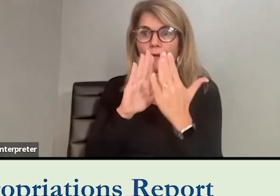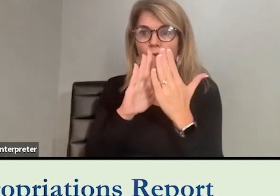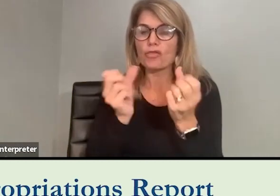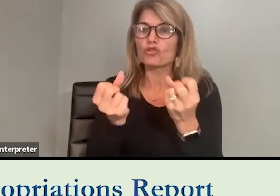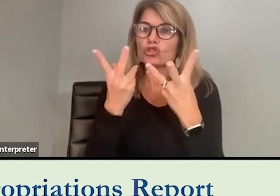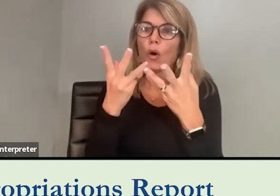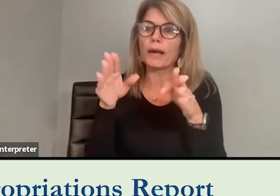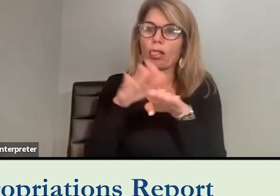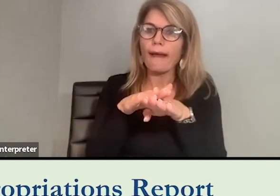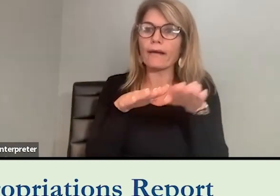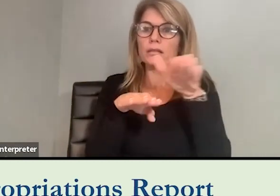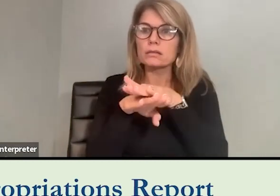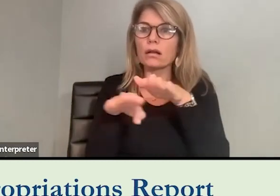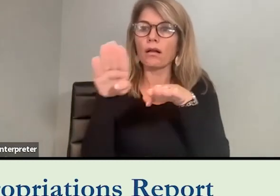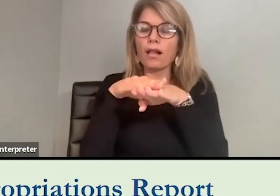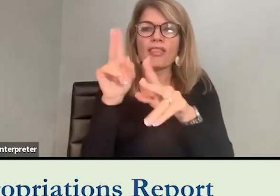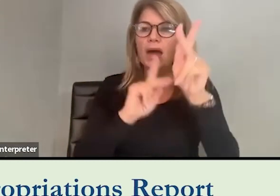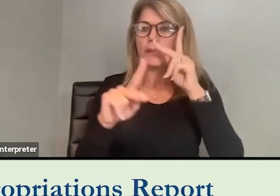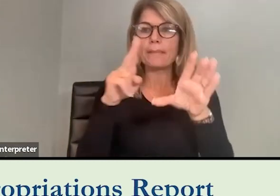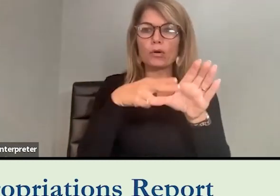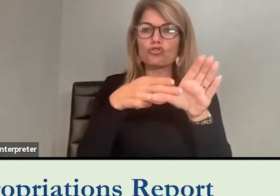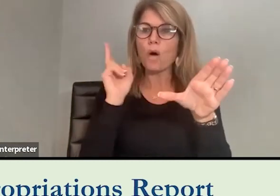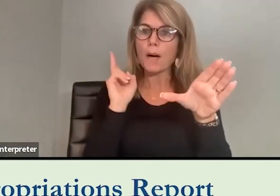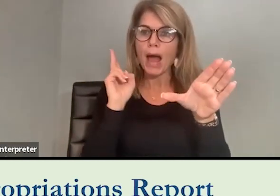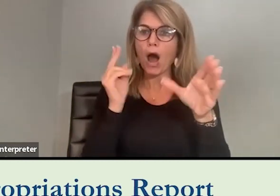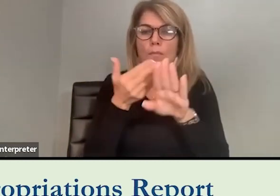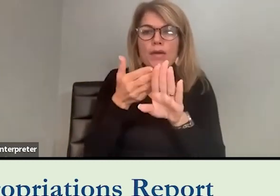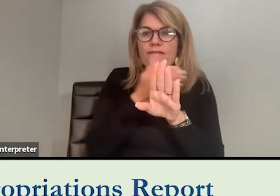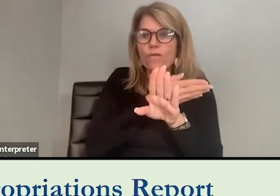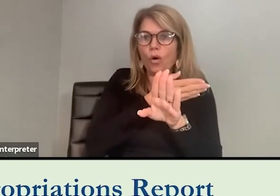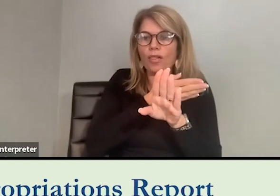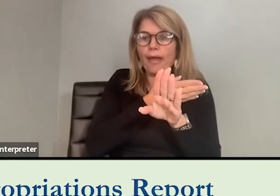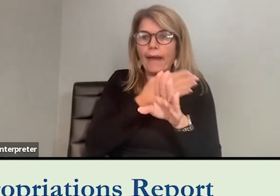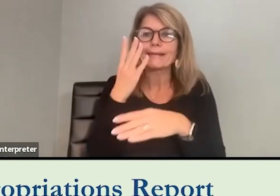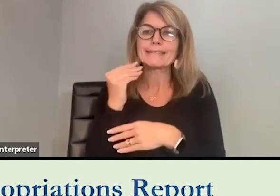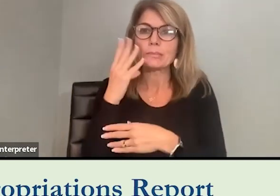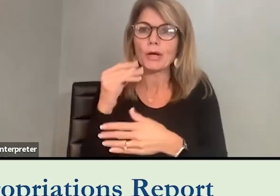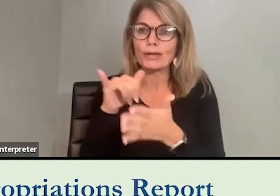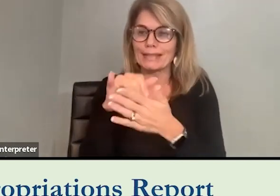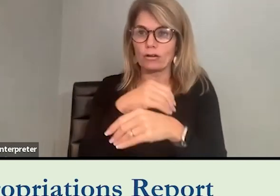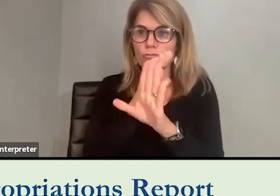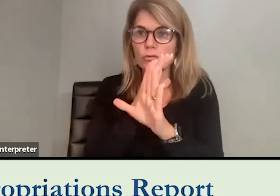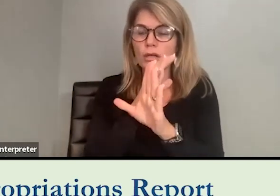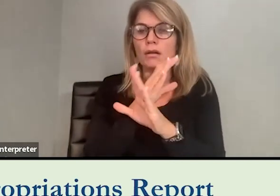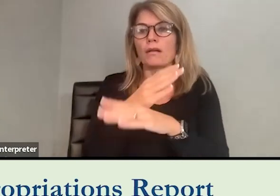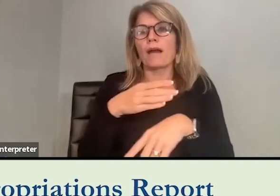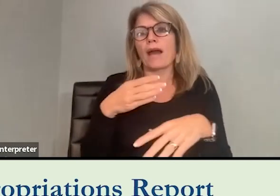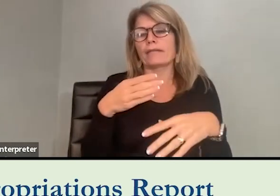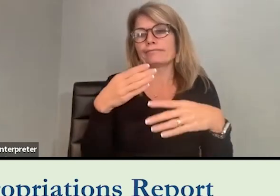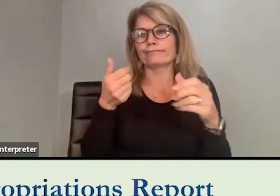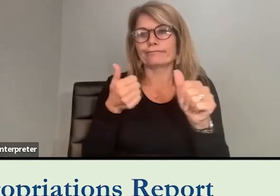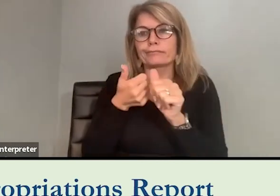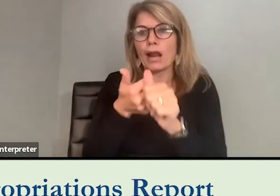layers that many people will drop out before they even go through that crisis or go through and follow through with whatever services might